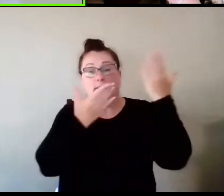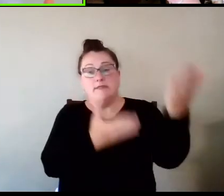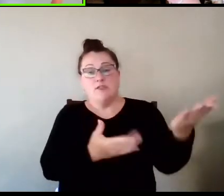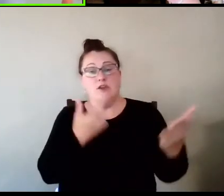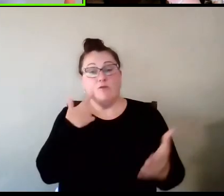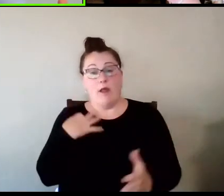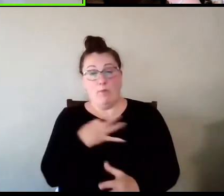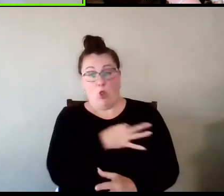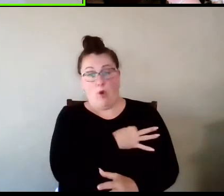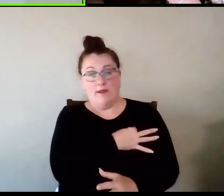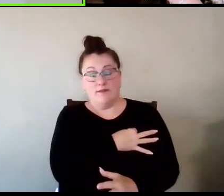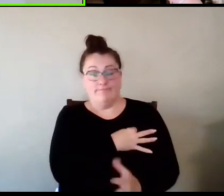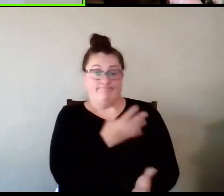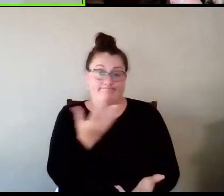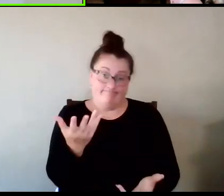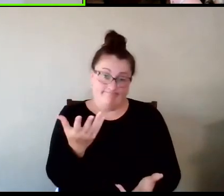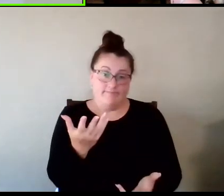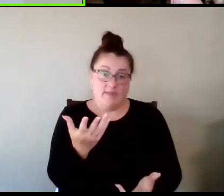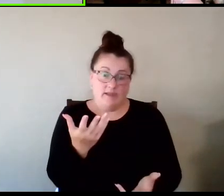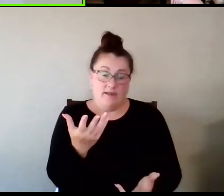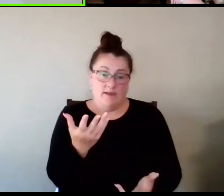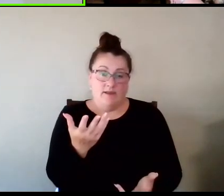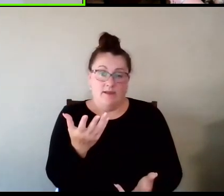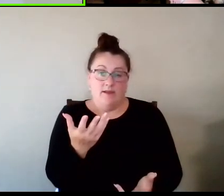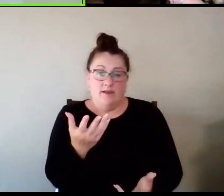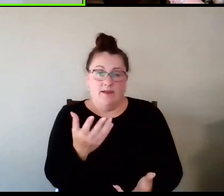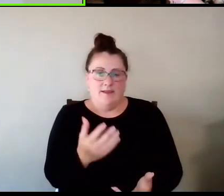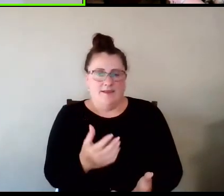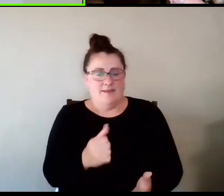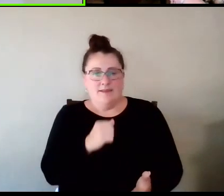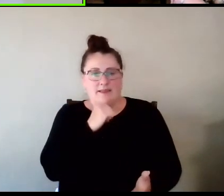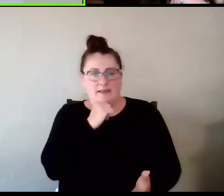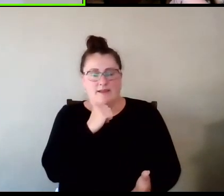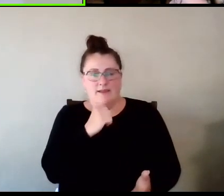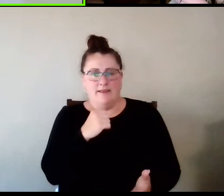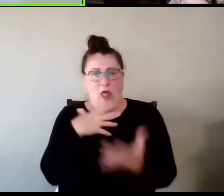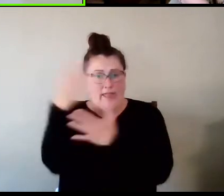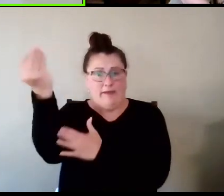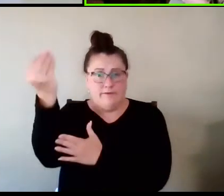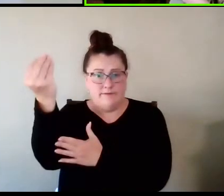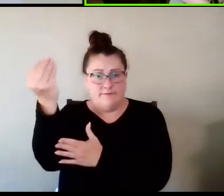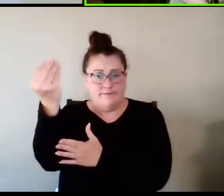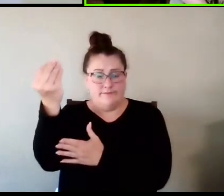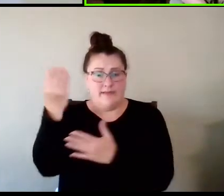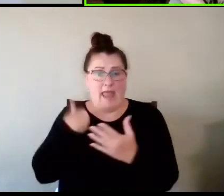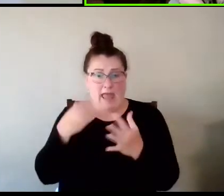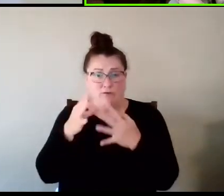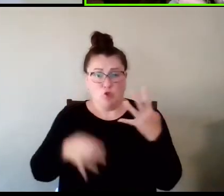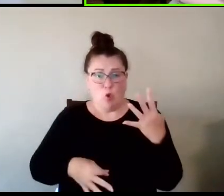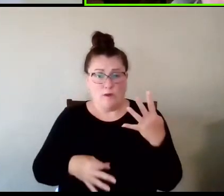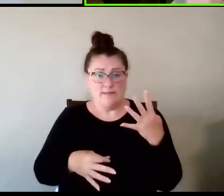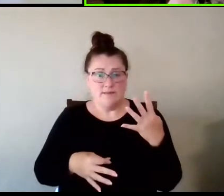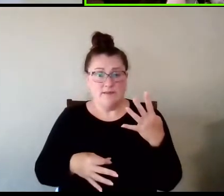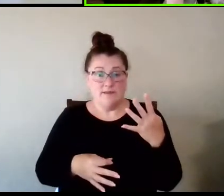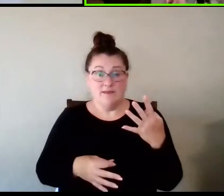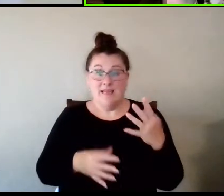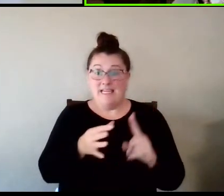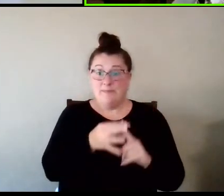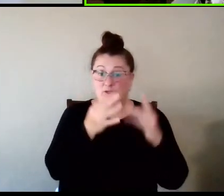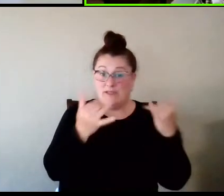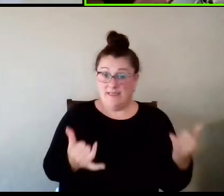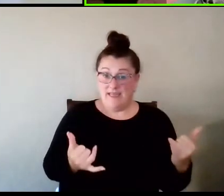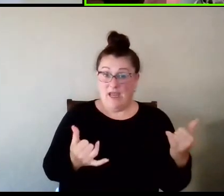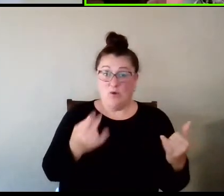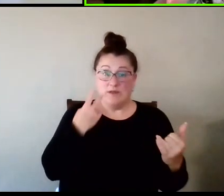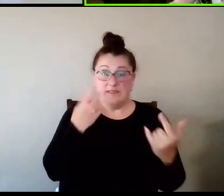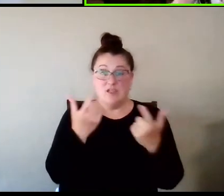employees, you know, they're not going to be with us. They have a choice. Yes, especially now as we are seeing the